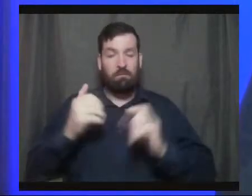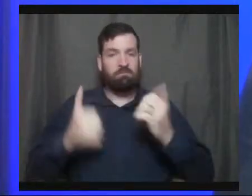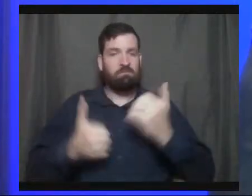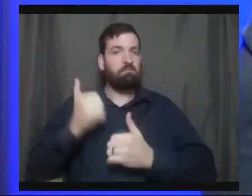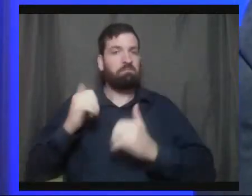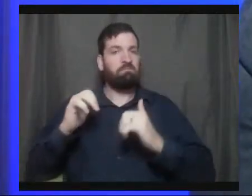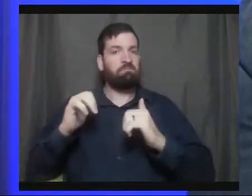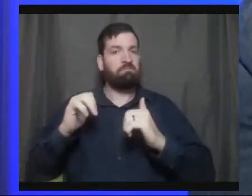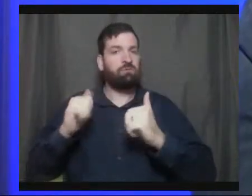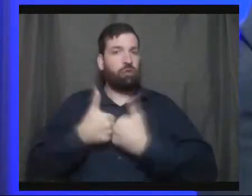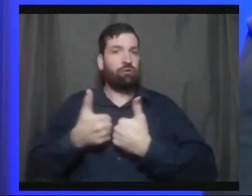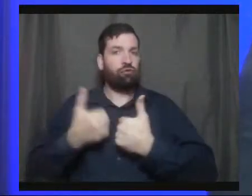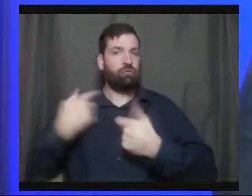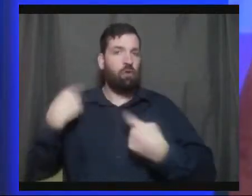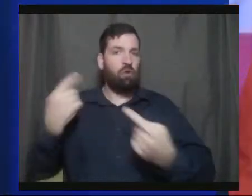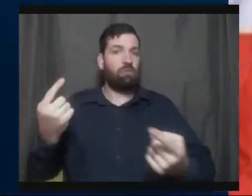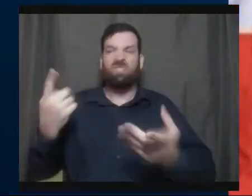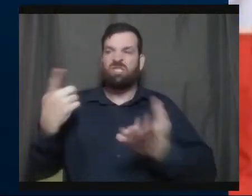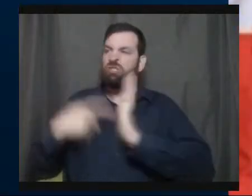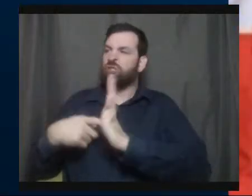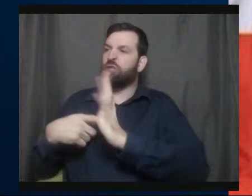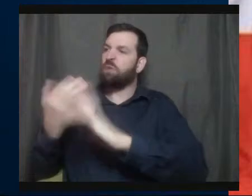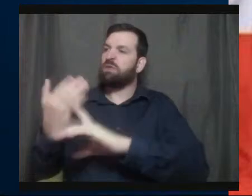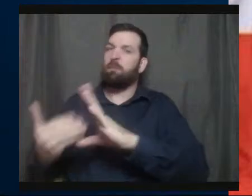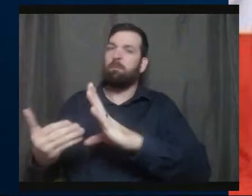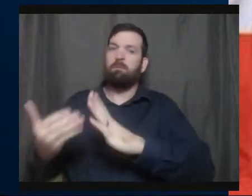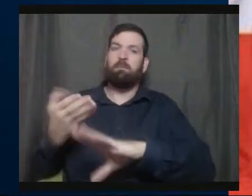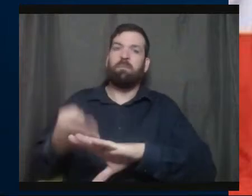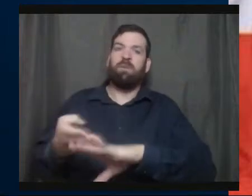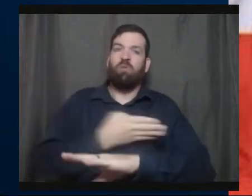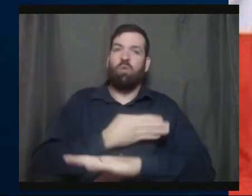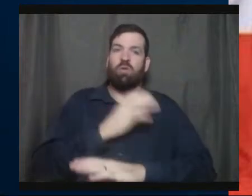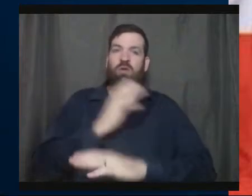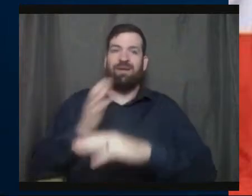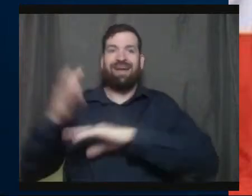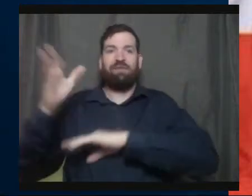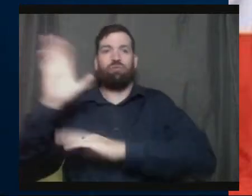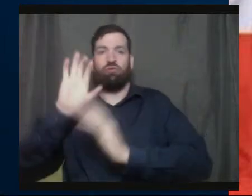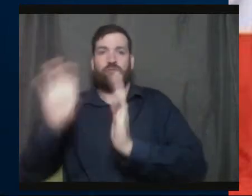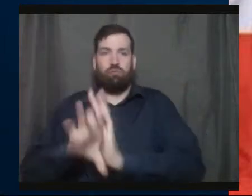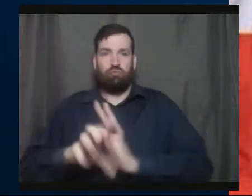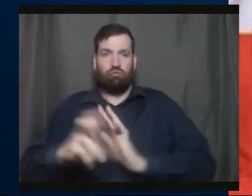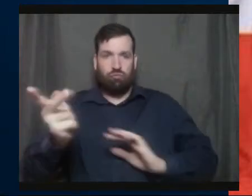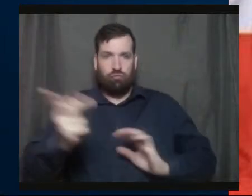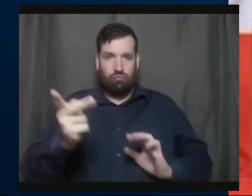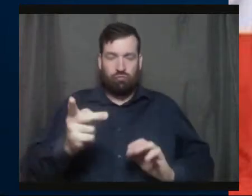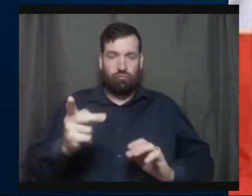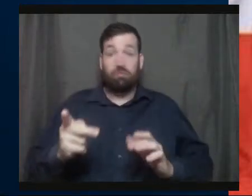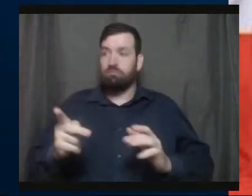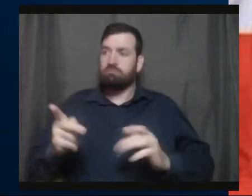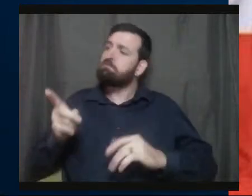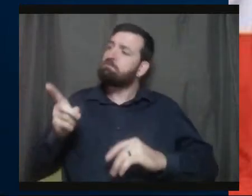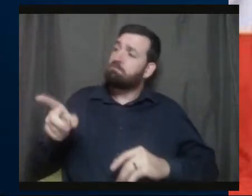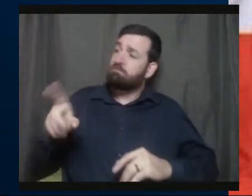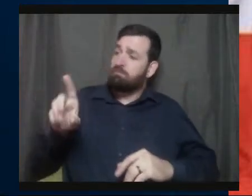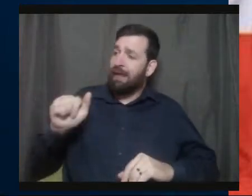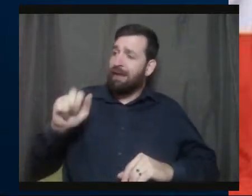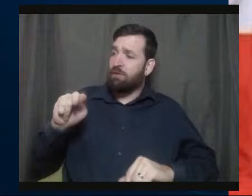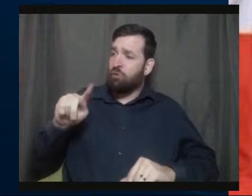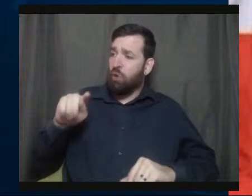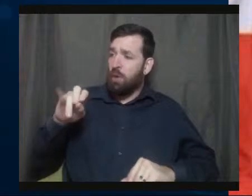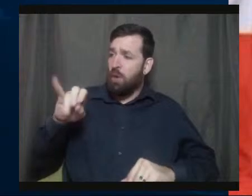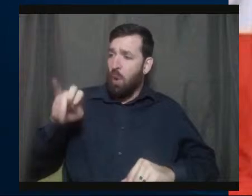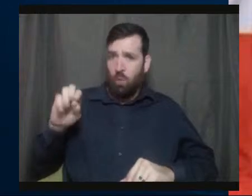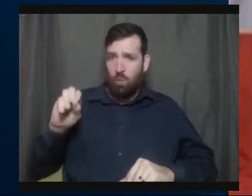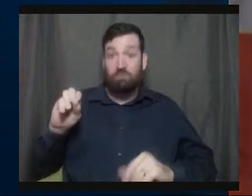so we're going to kind of be showing some before and after photos of you both. But what was the biggest challenge for you, Antonio? Paying attention to my